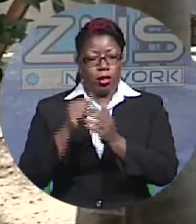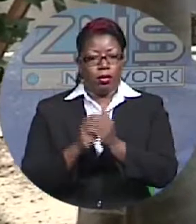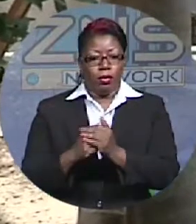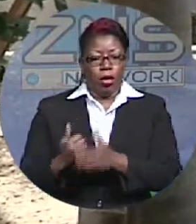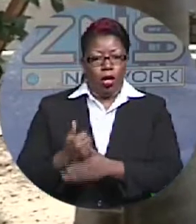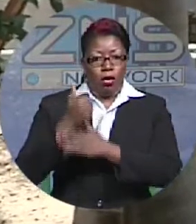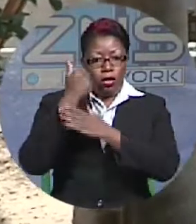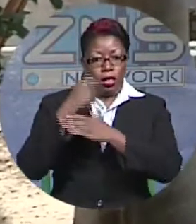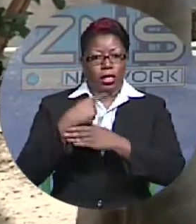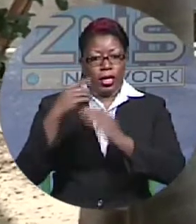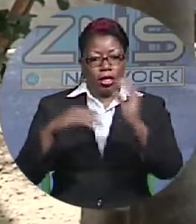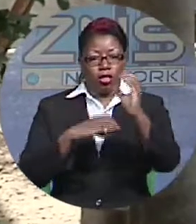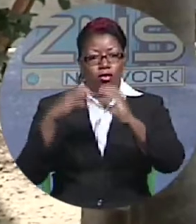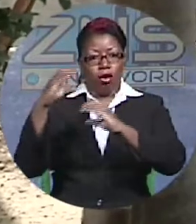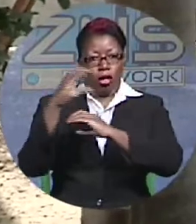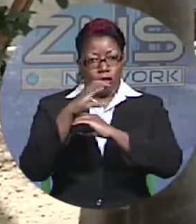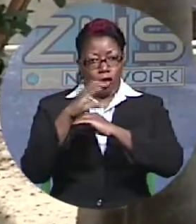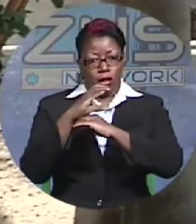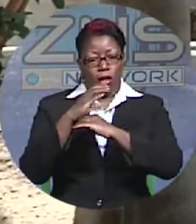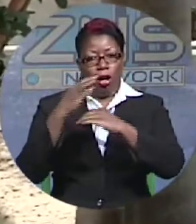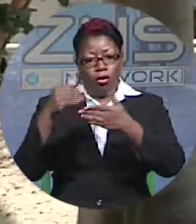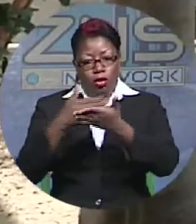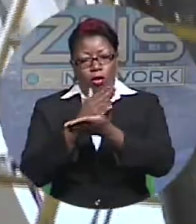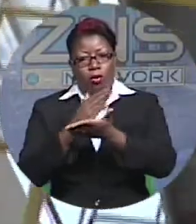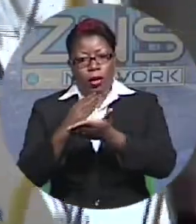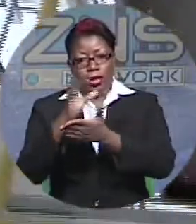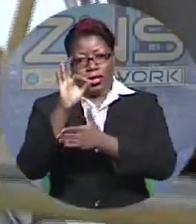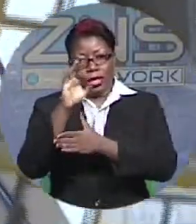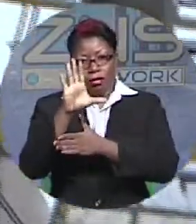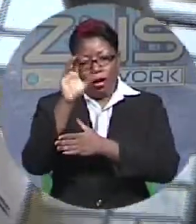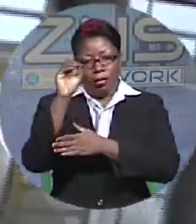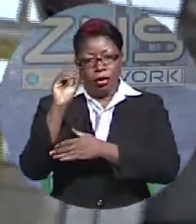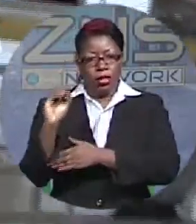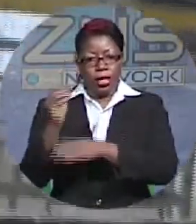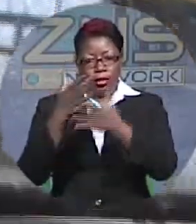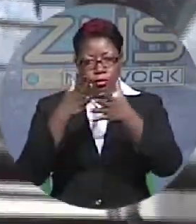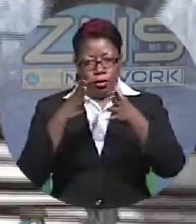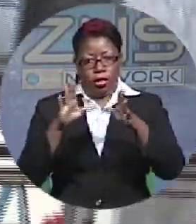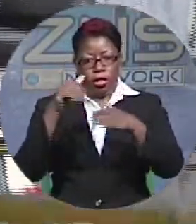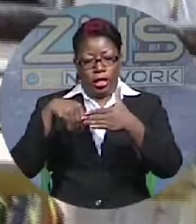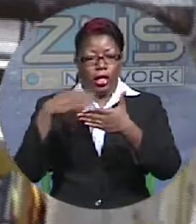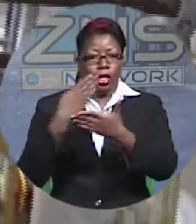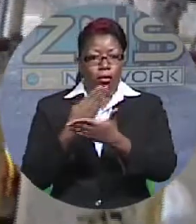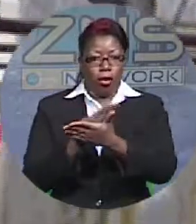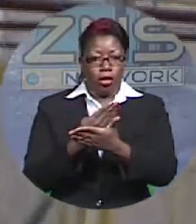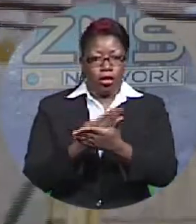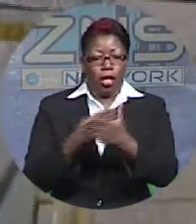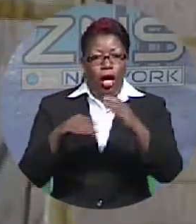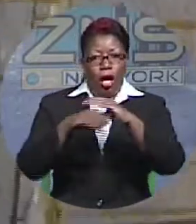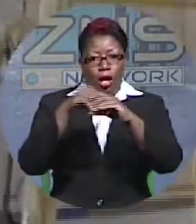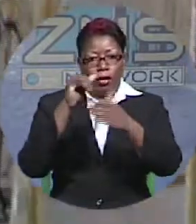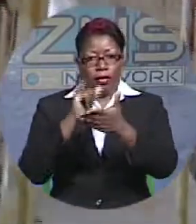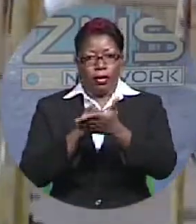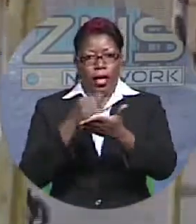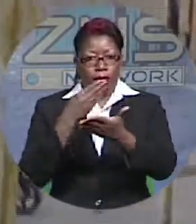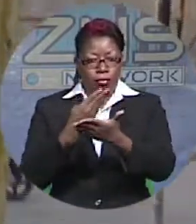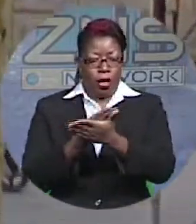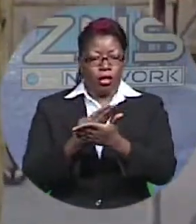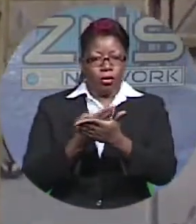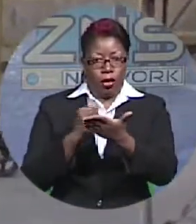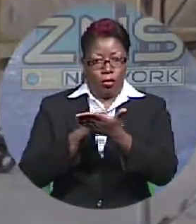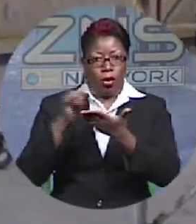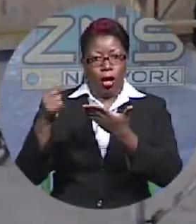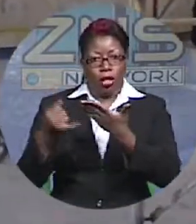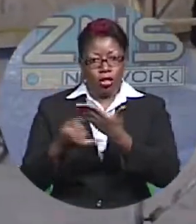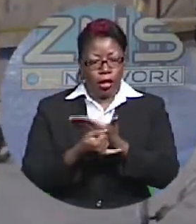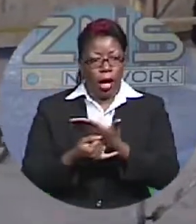Officials say construction on the new Critical Care Block is 95% complete and within budget. Out of the $55 million budgeted for the project,